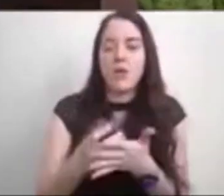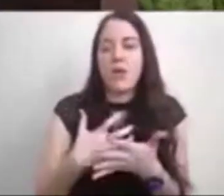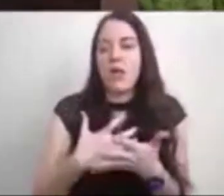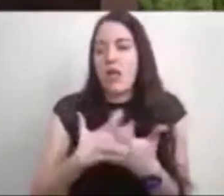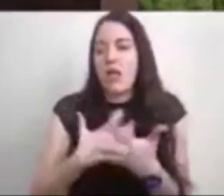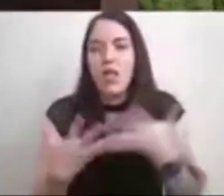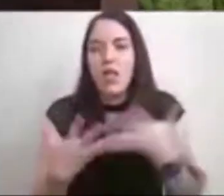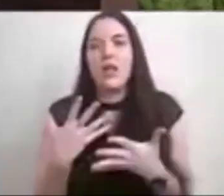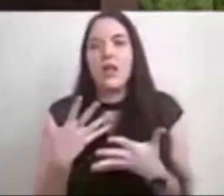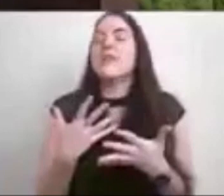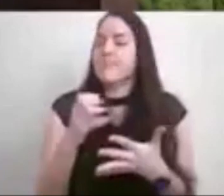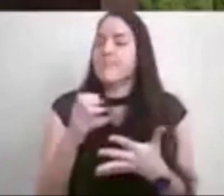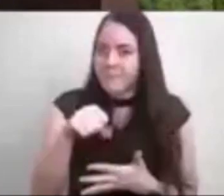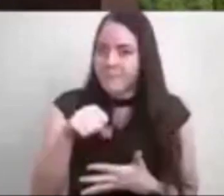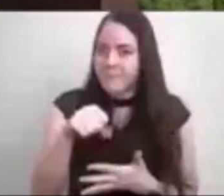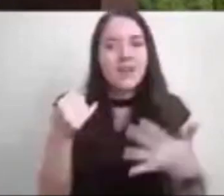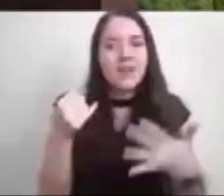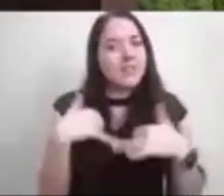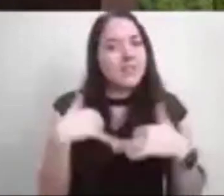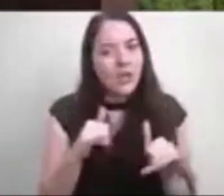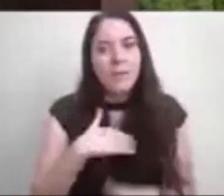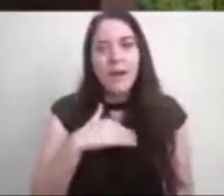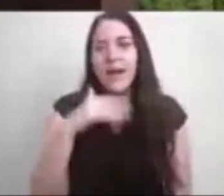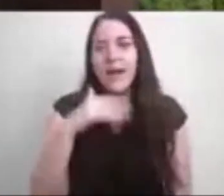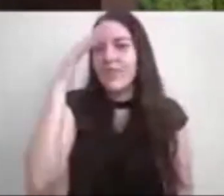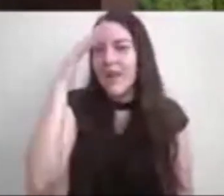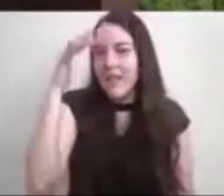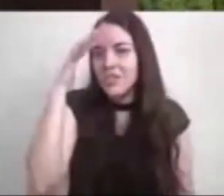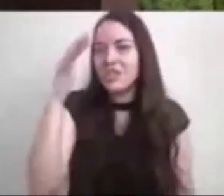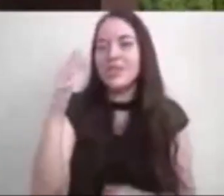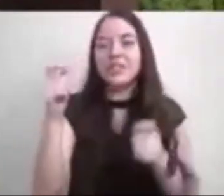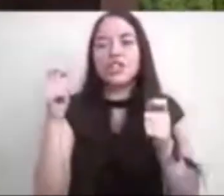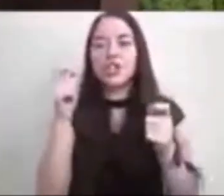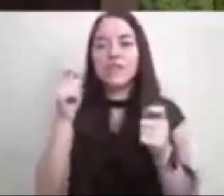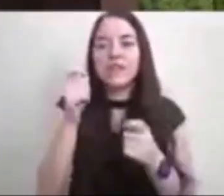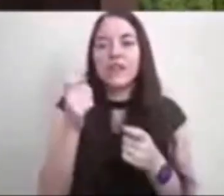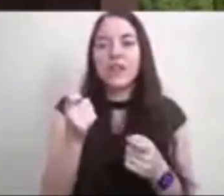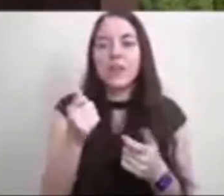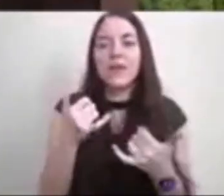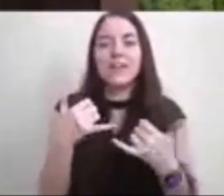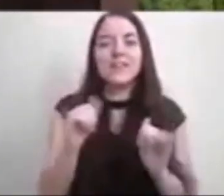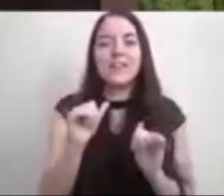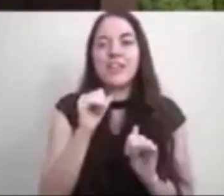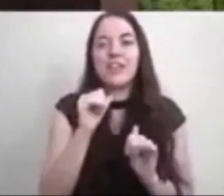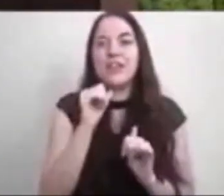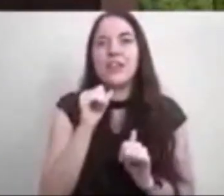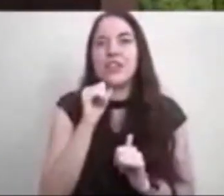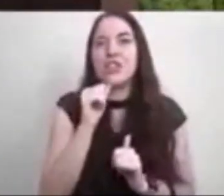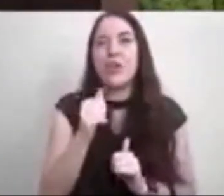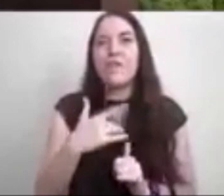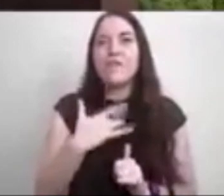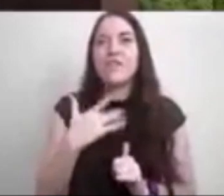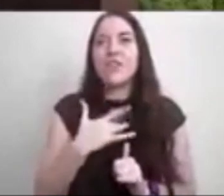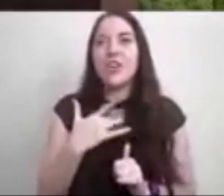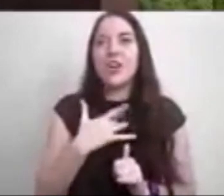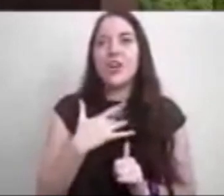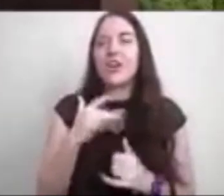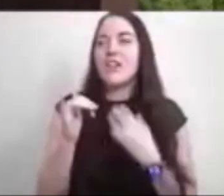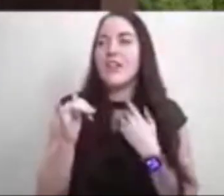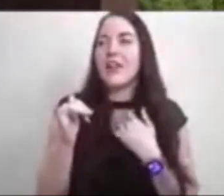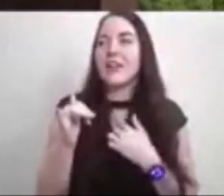my theology has shifted, and I no longer understand my money to belong to a God who demands it as